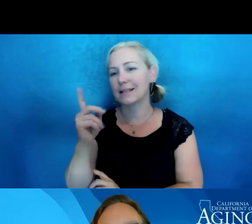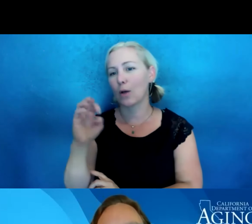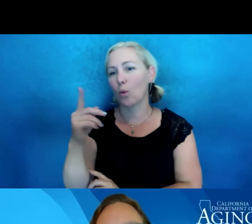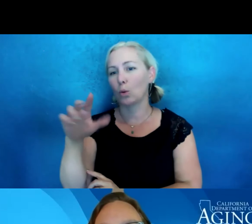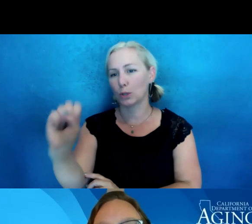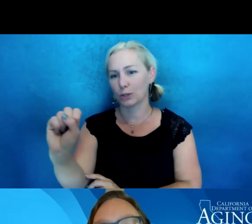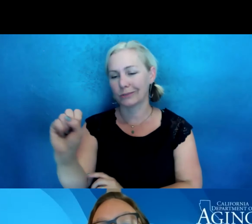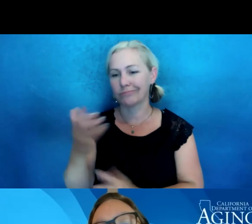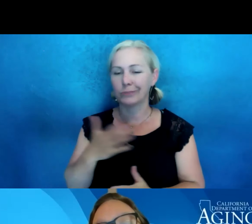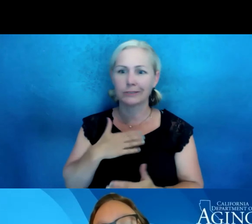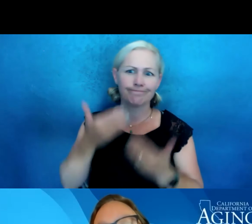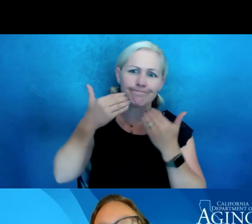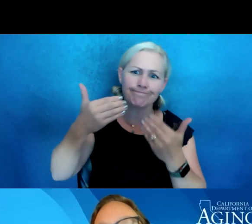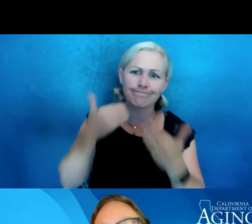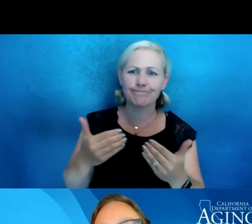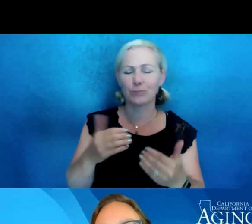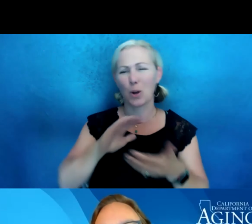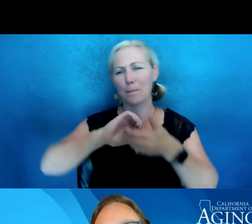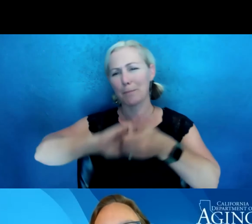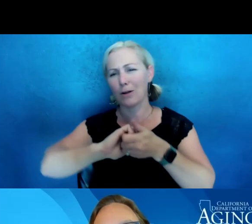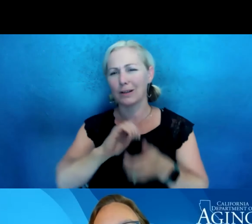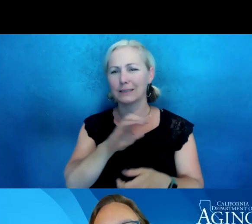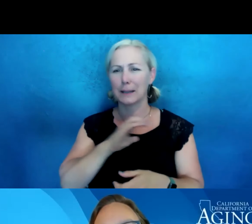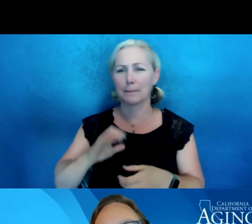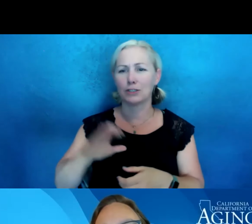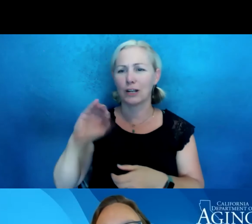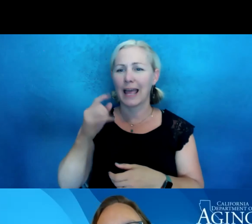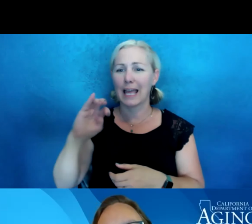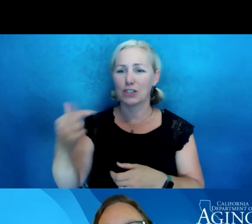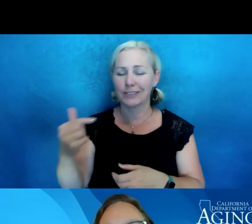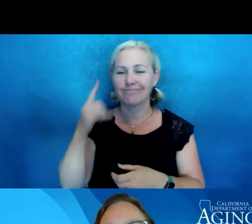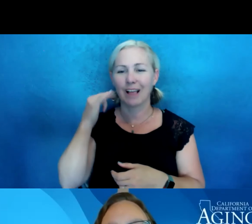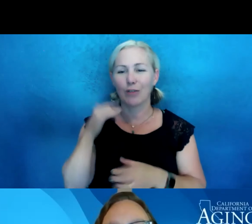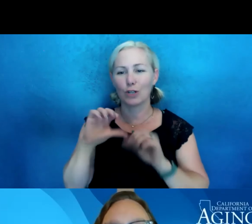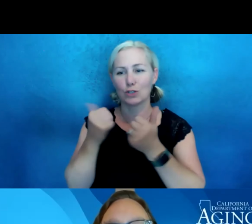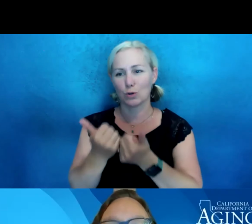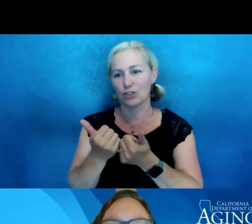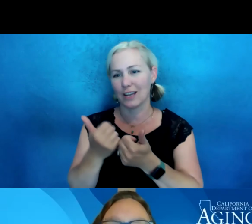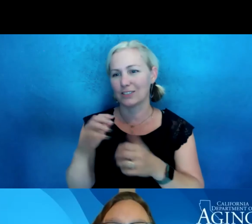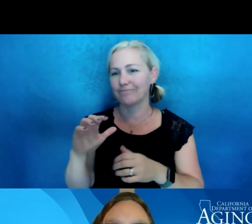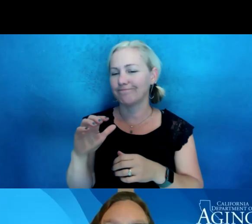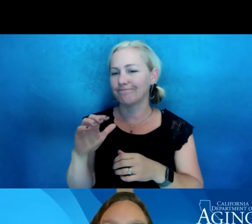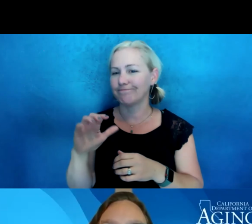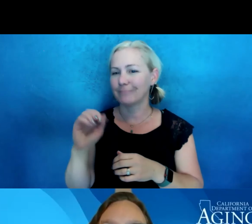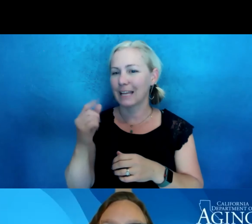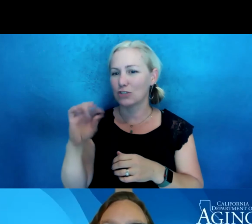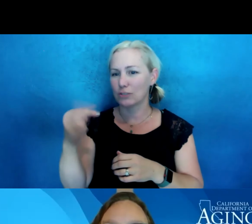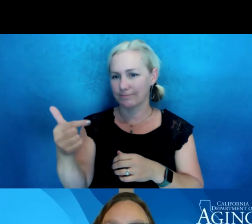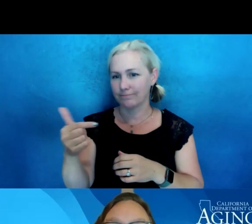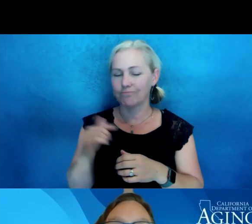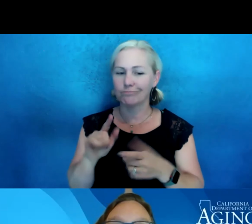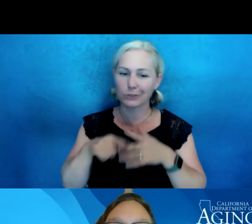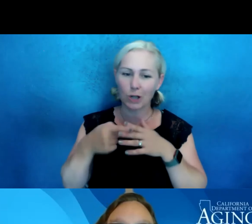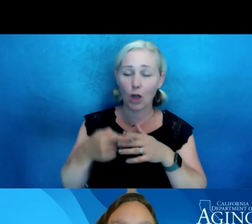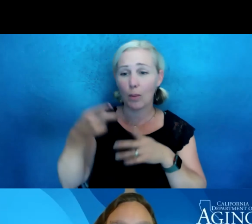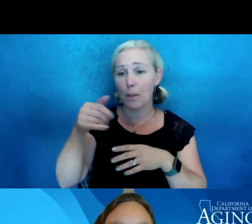at Commission on Aging and the California Association of Area Agencies on Aging, who will both start our public comment off, and